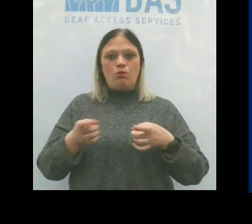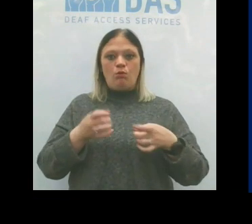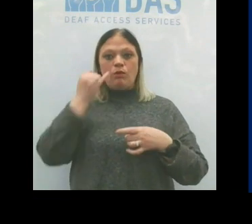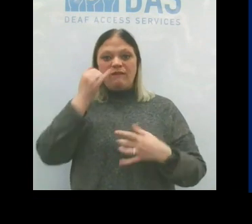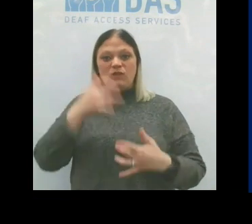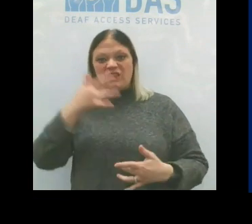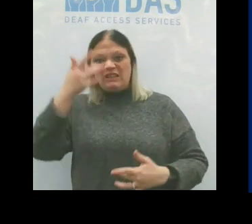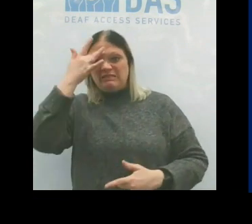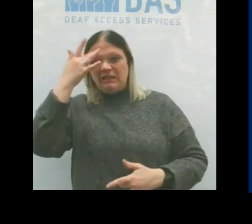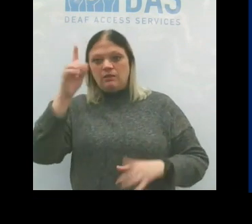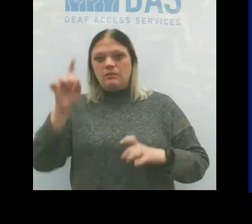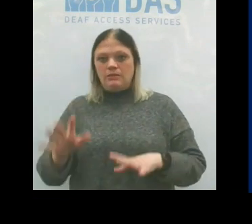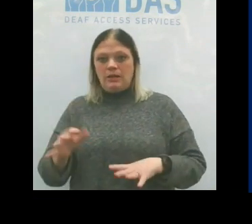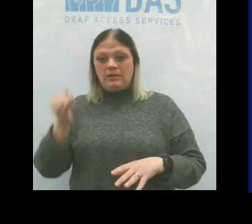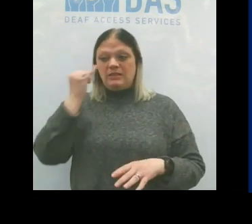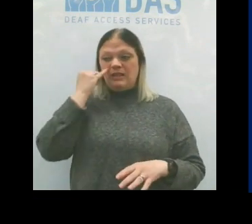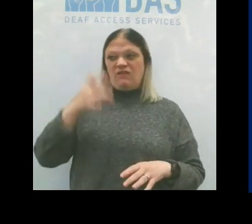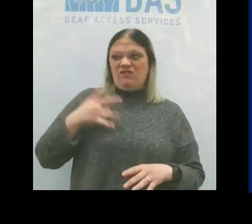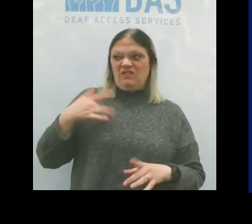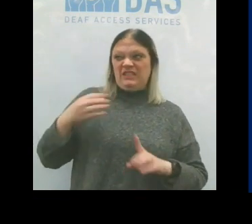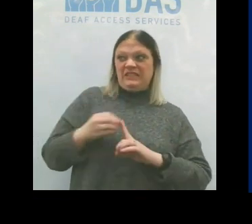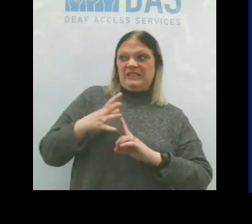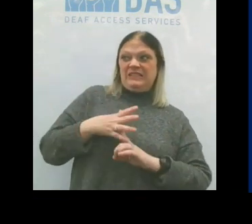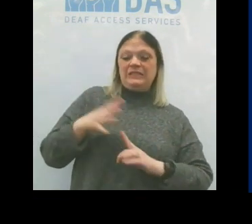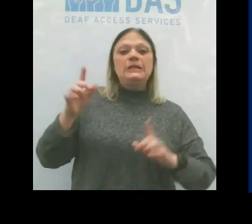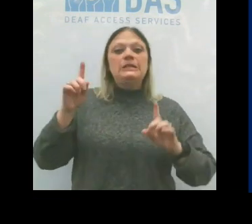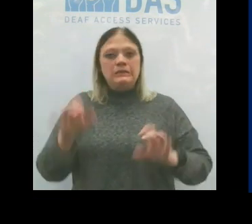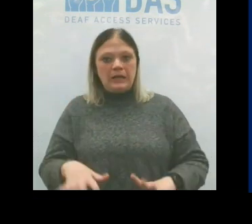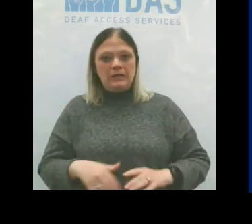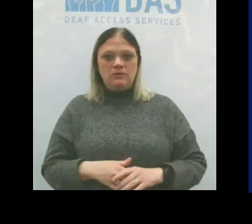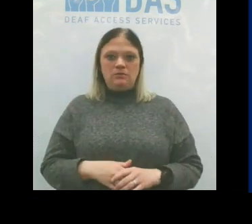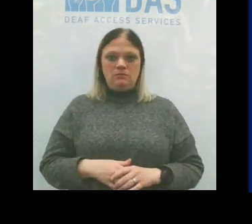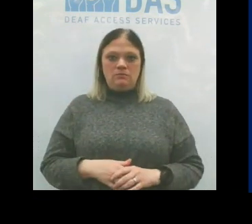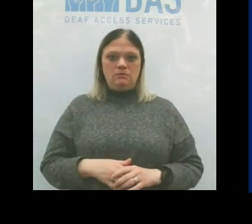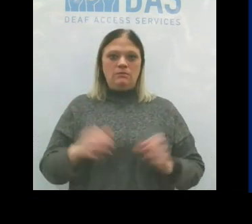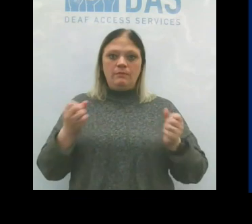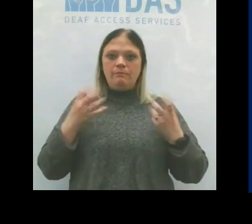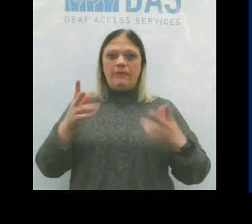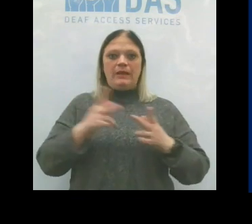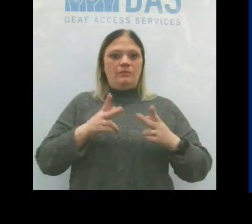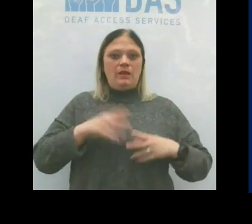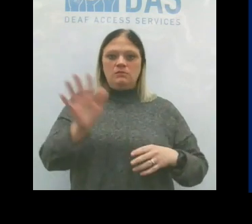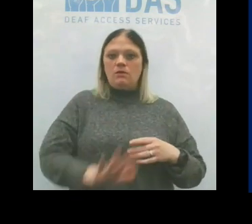tested. If you think you've been exposed, get tested. There's plenty of sites across Erie County.